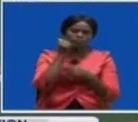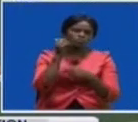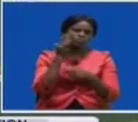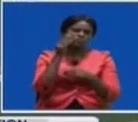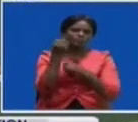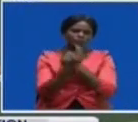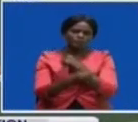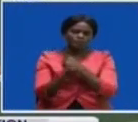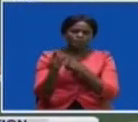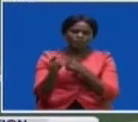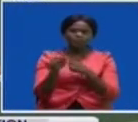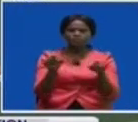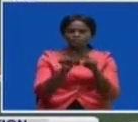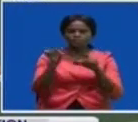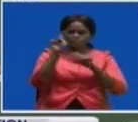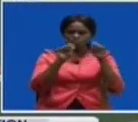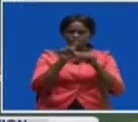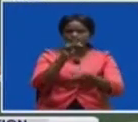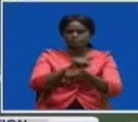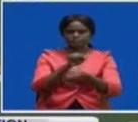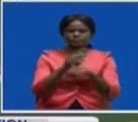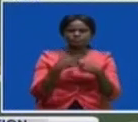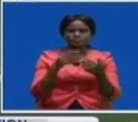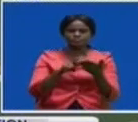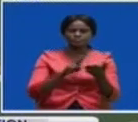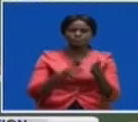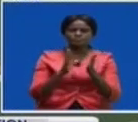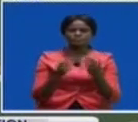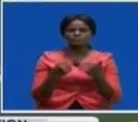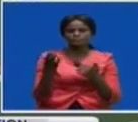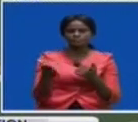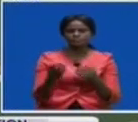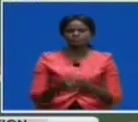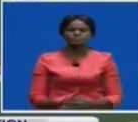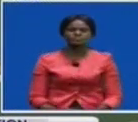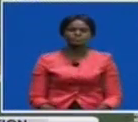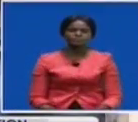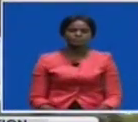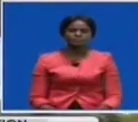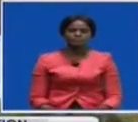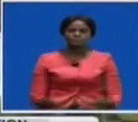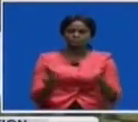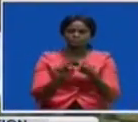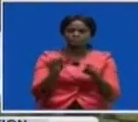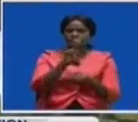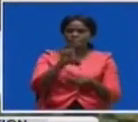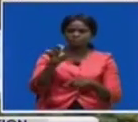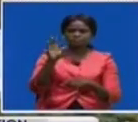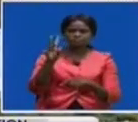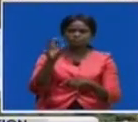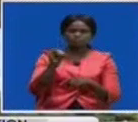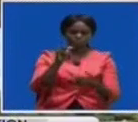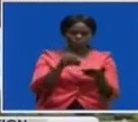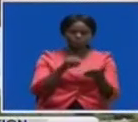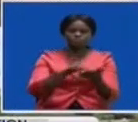Affairs counterpart Stephen Kampiongo toured the project. Details in this report. The $260 million